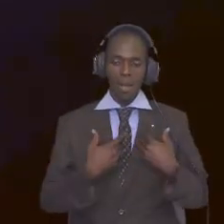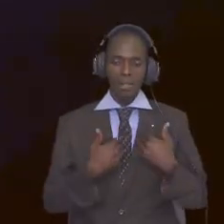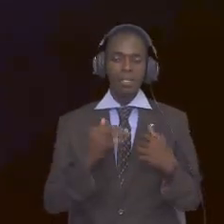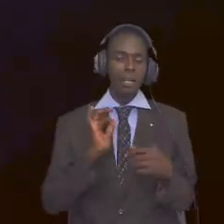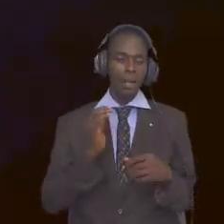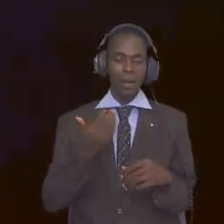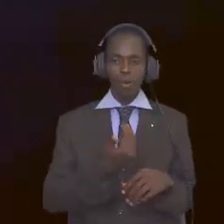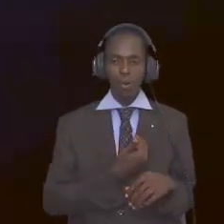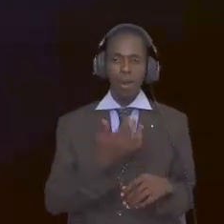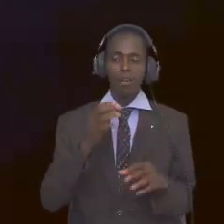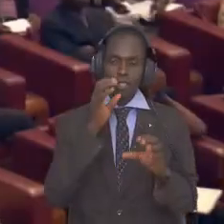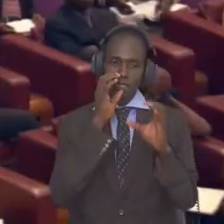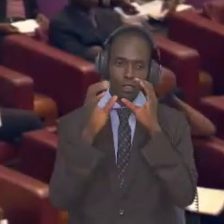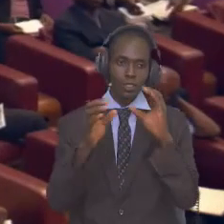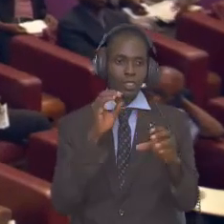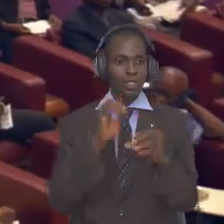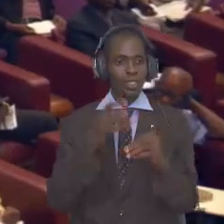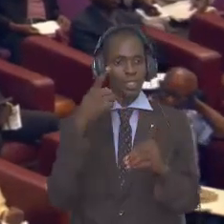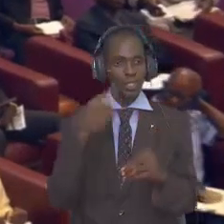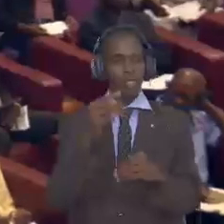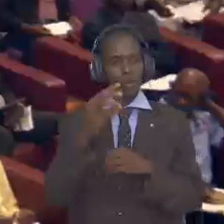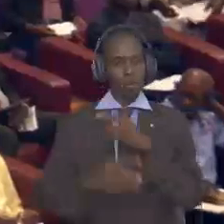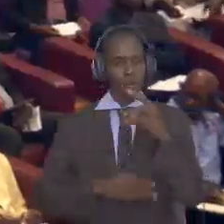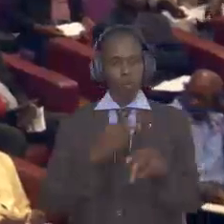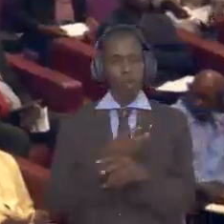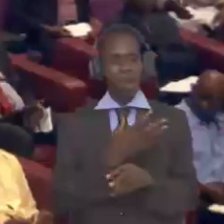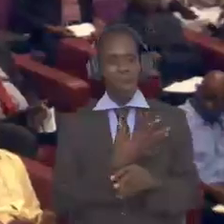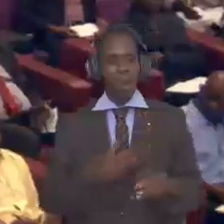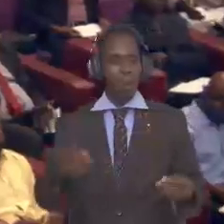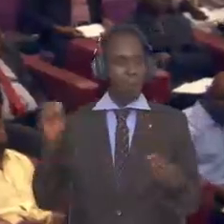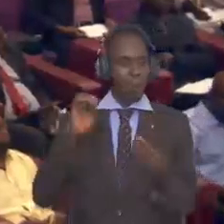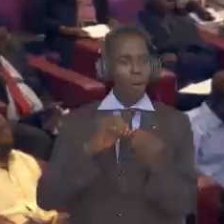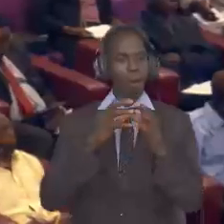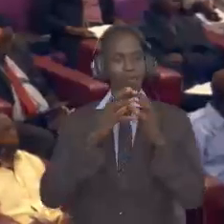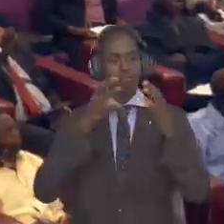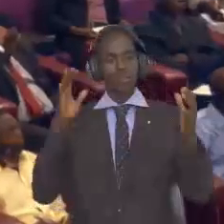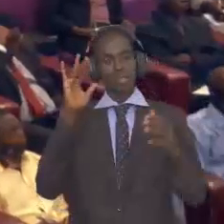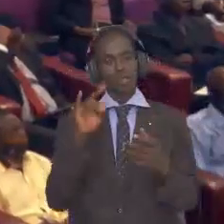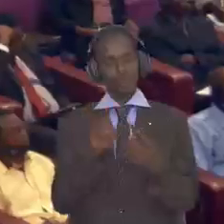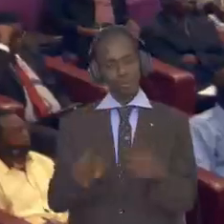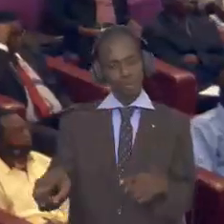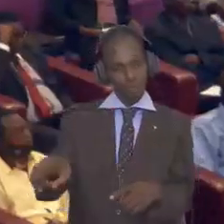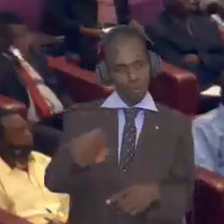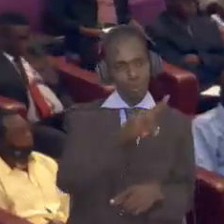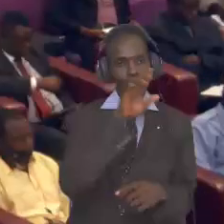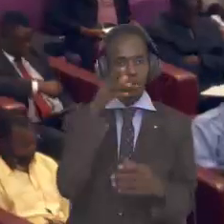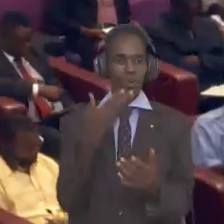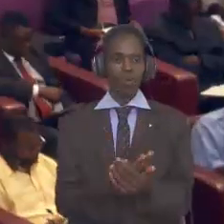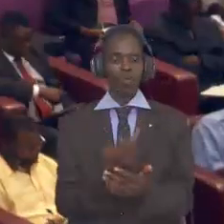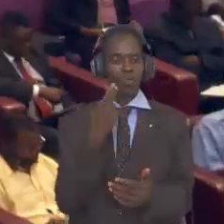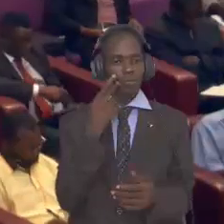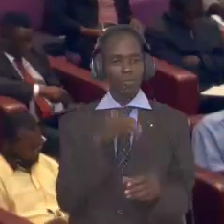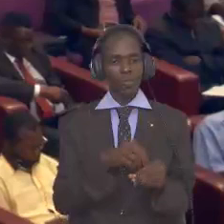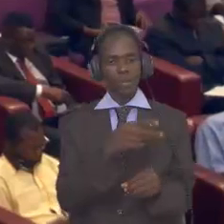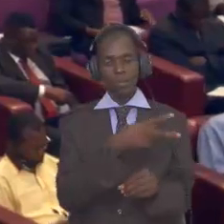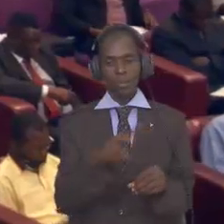conversation in the world and more abundantly to you one. Look at verse 14 there. In